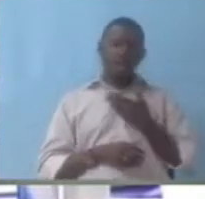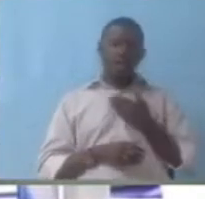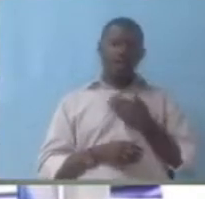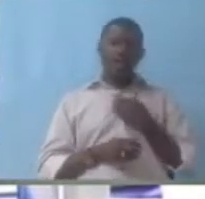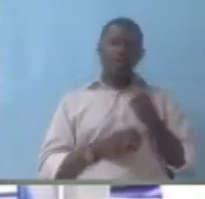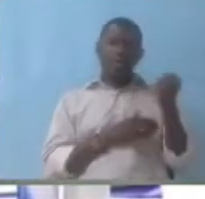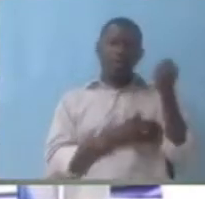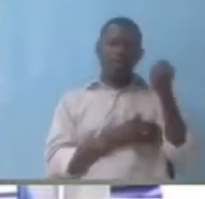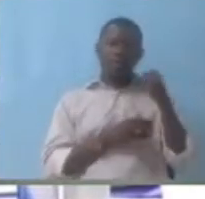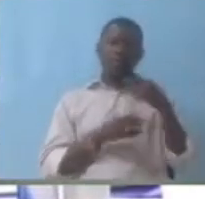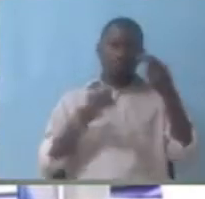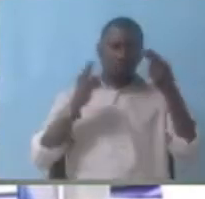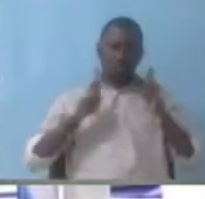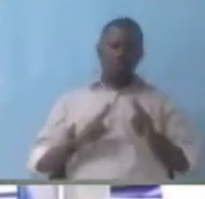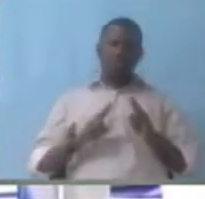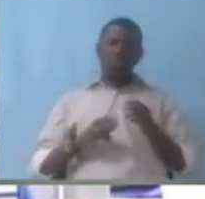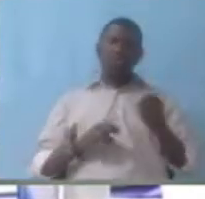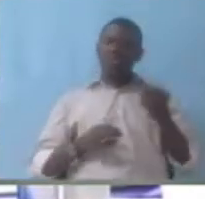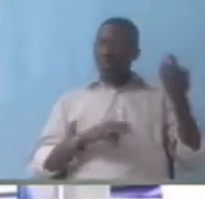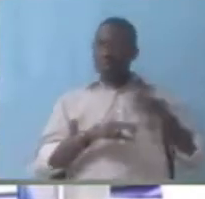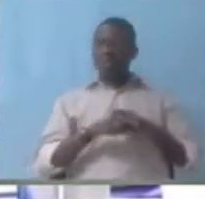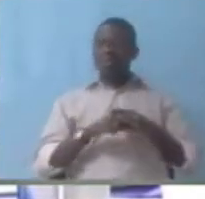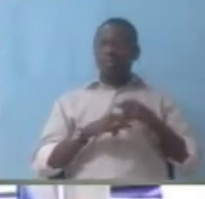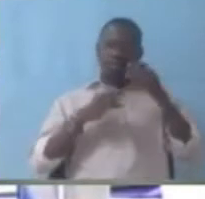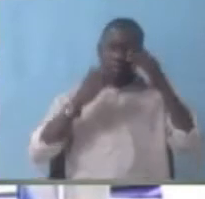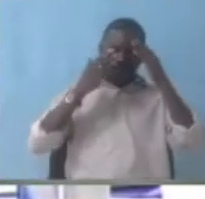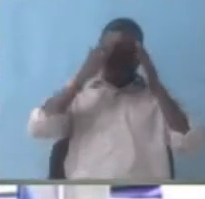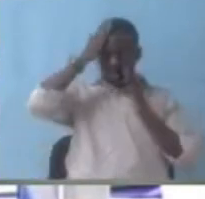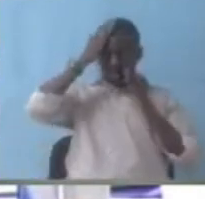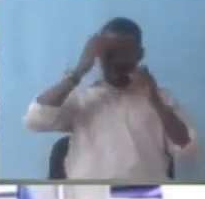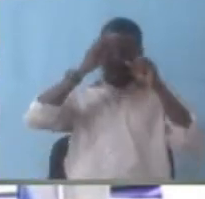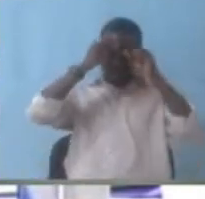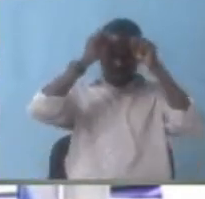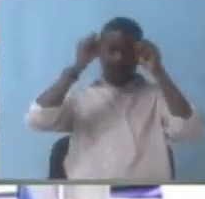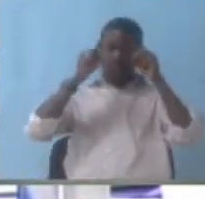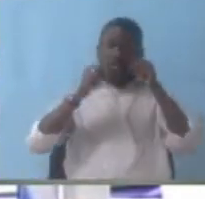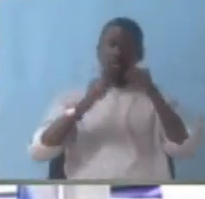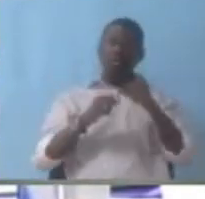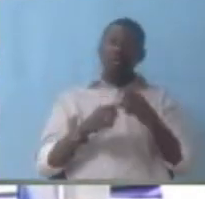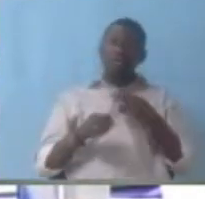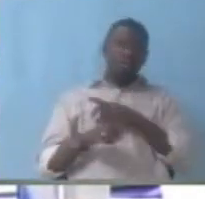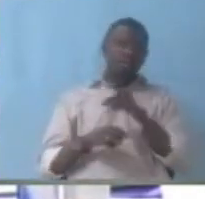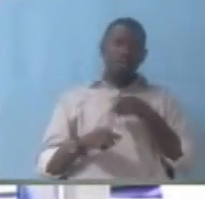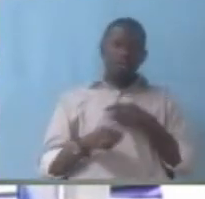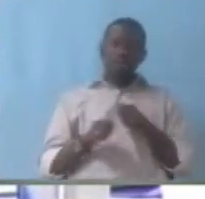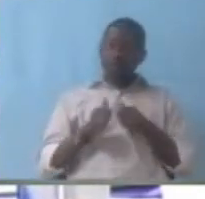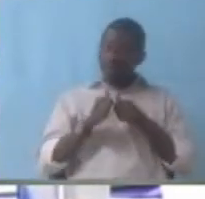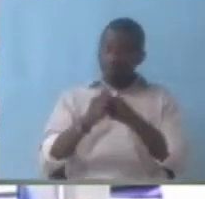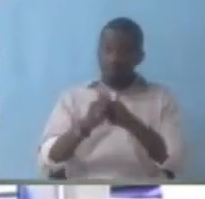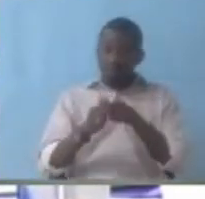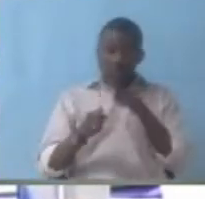As far as the military junta as well was concerned, they ruled by it